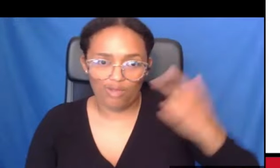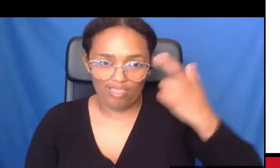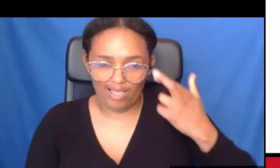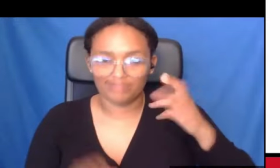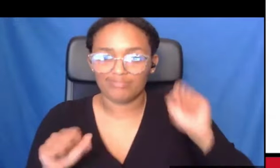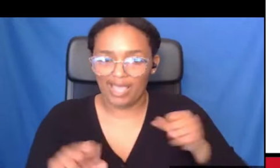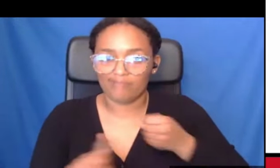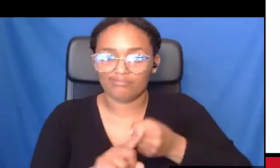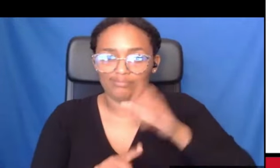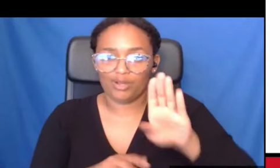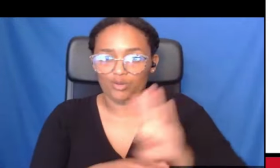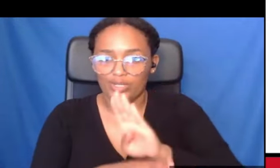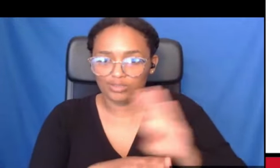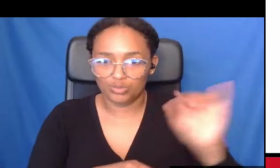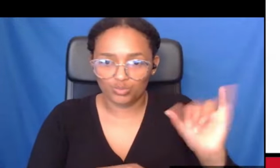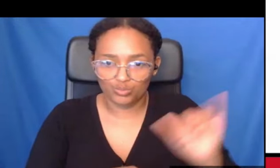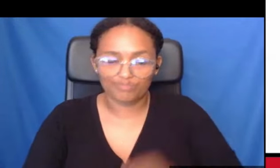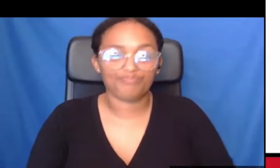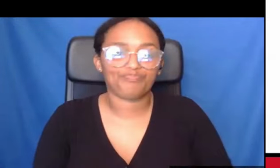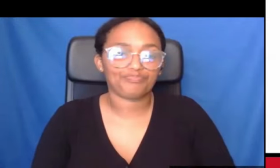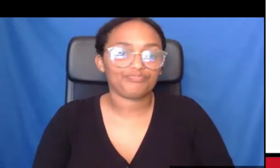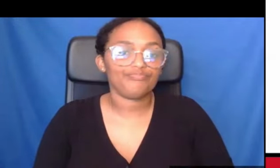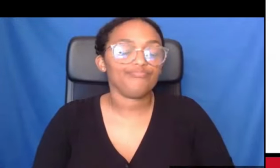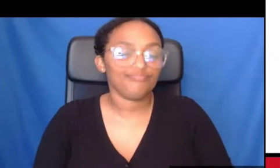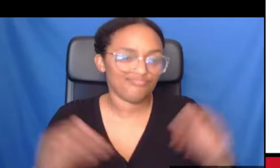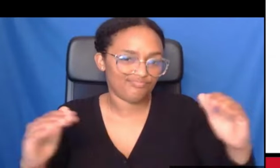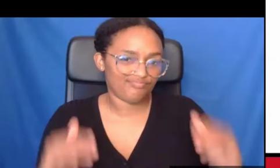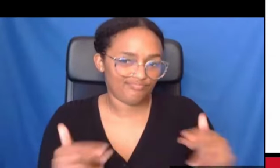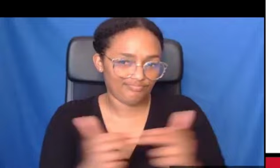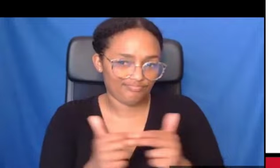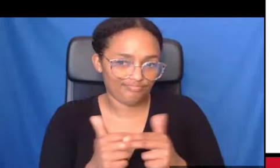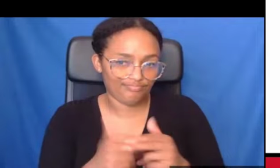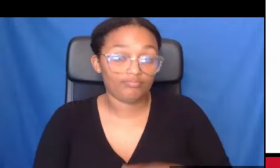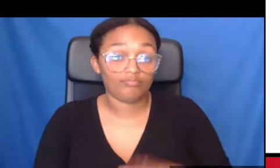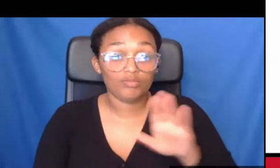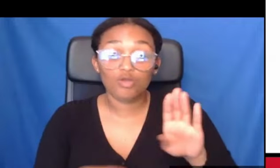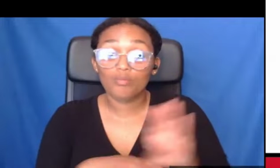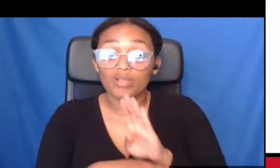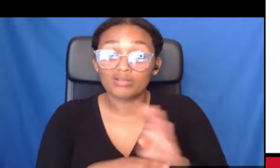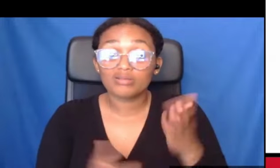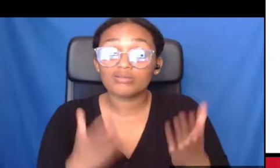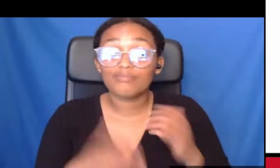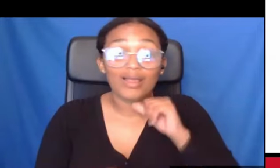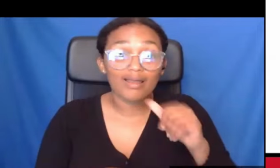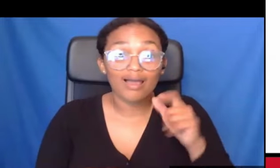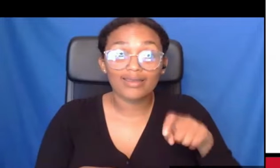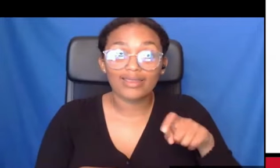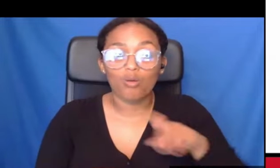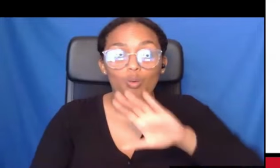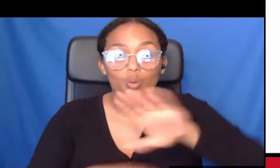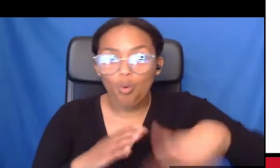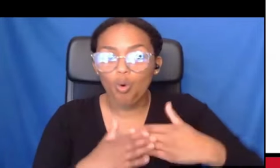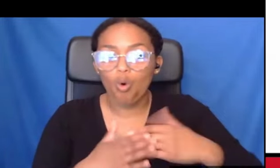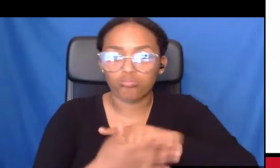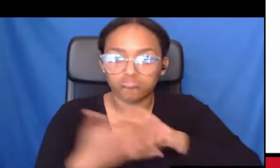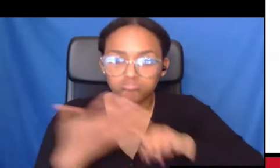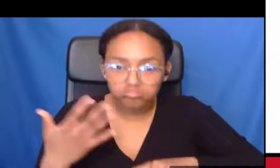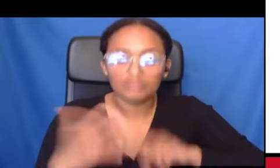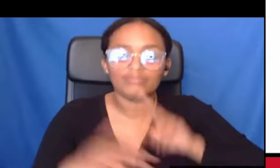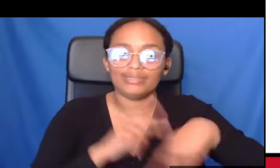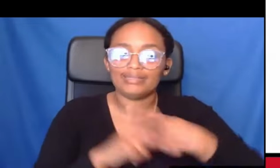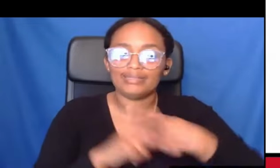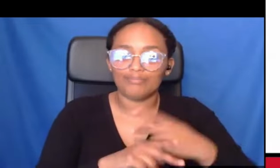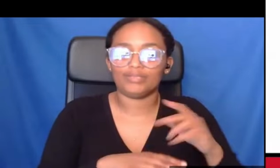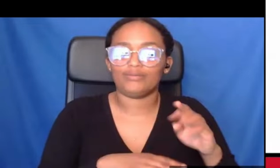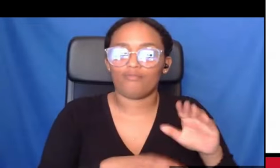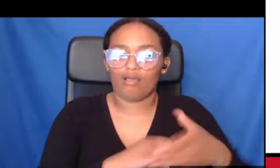So, while your business might not need all the different types of commercial coverages, it's a good idea to have the basic knowledge of the